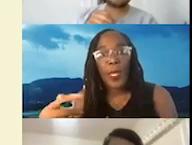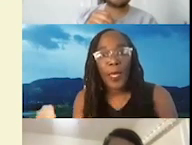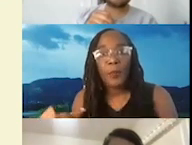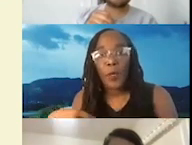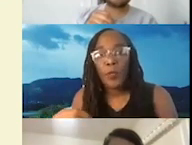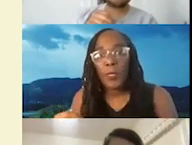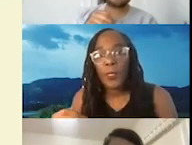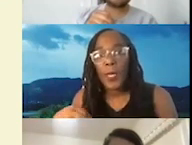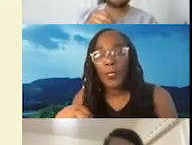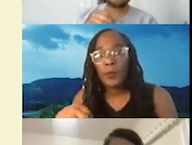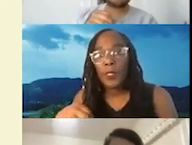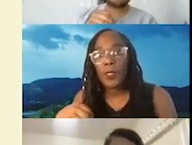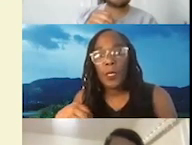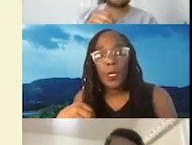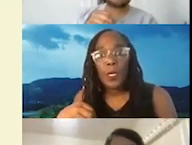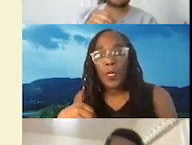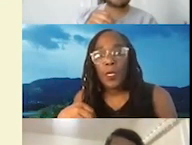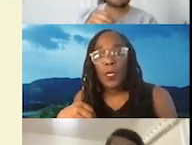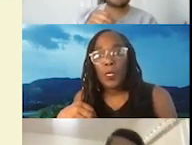we bringing in more plural perspectives?